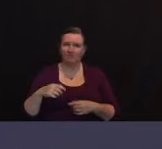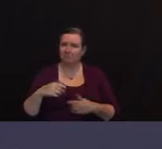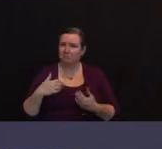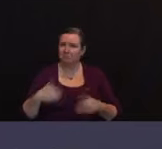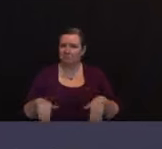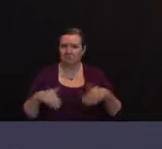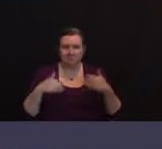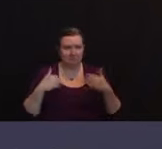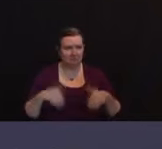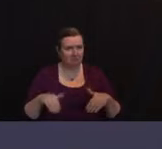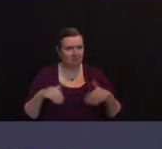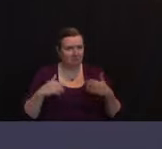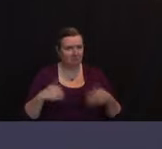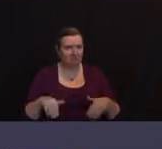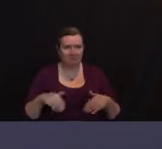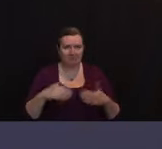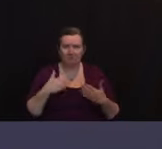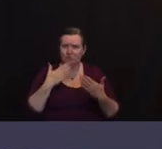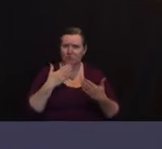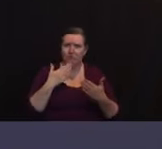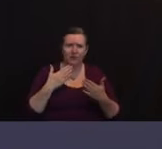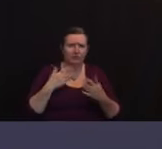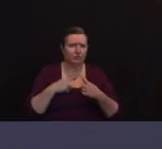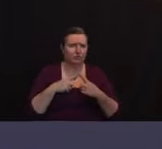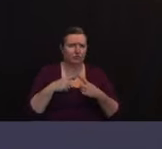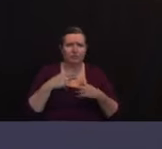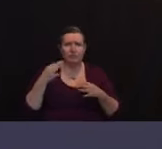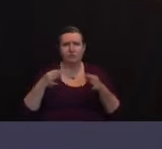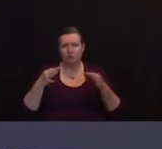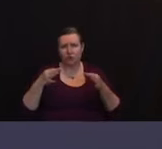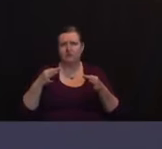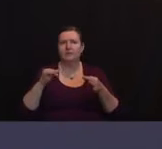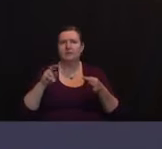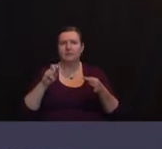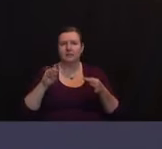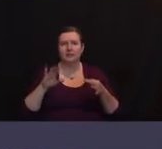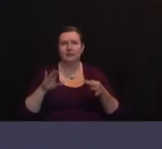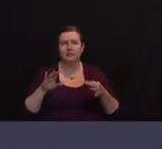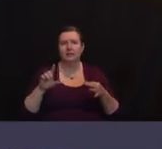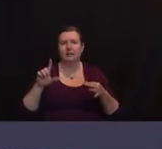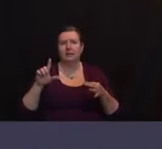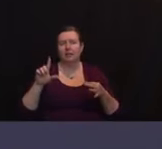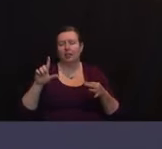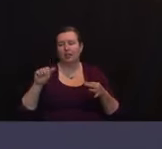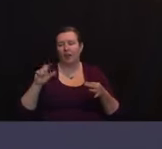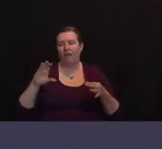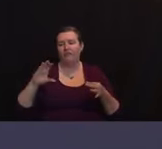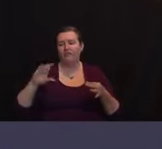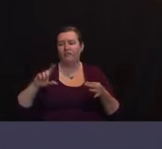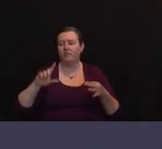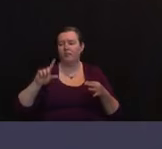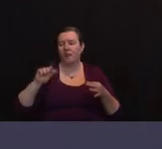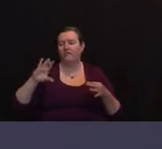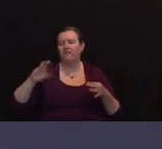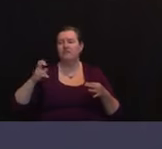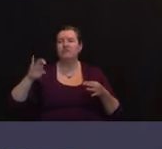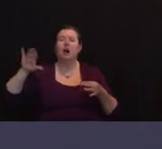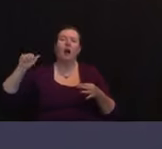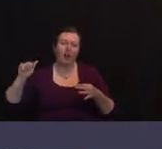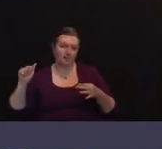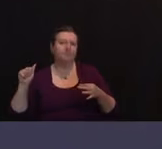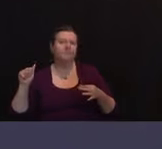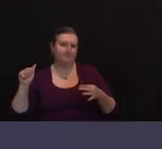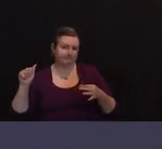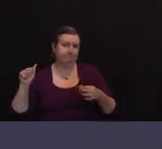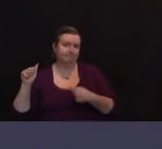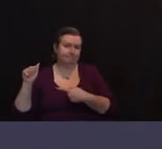particular and personal shout out of deep, deep appreciation for decades of public service to our state. And as I